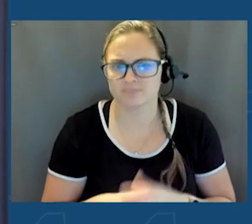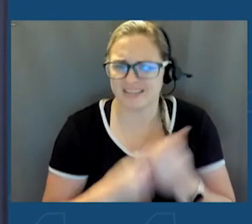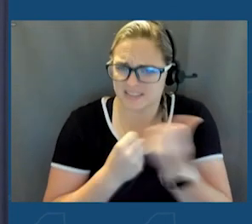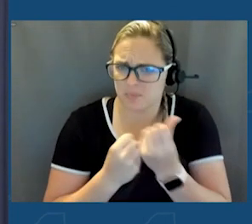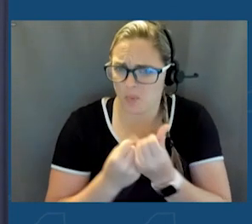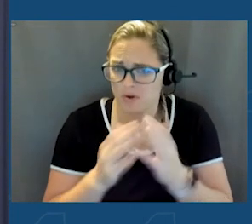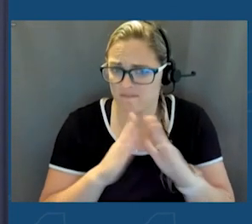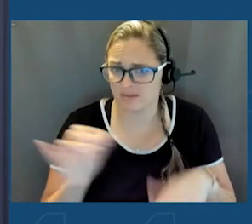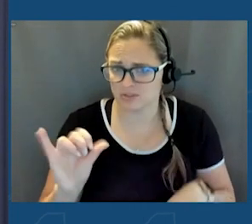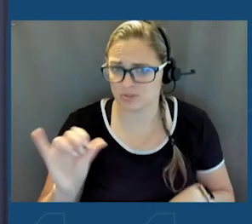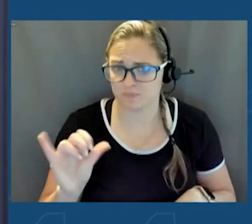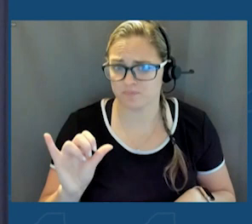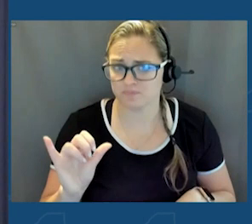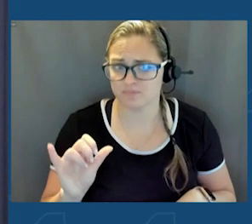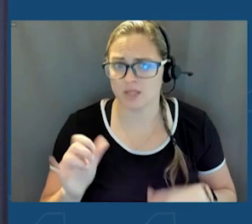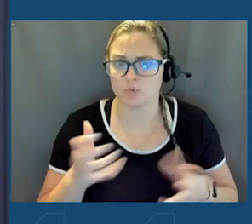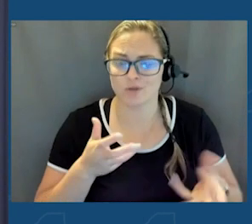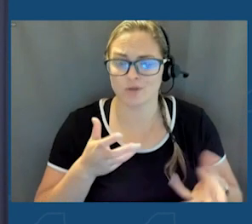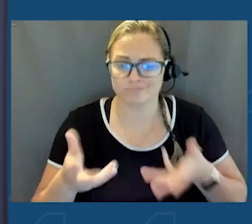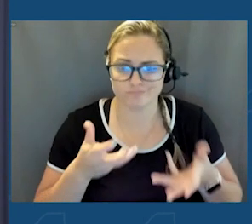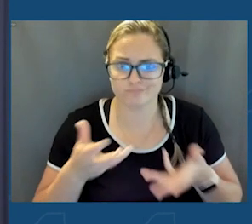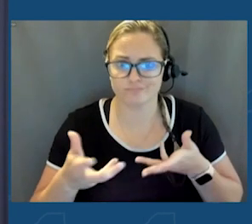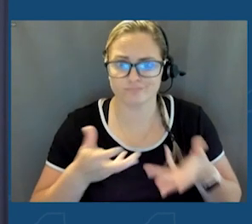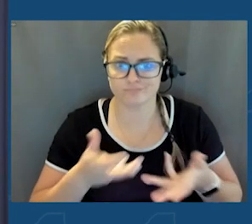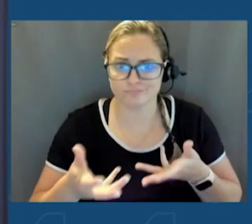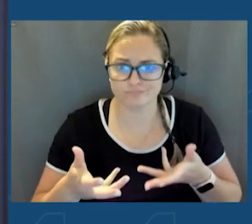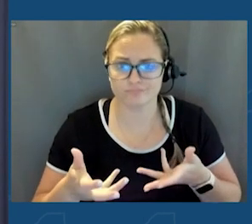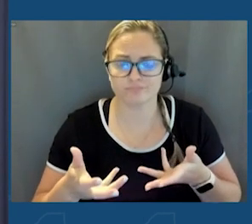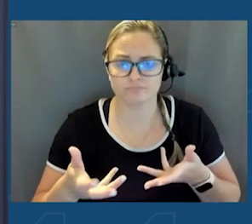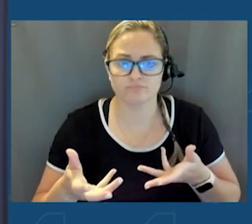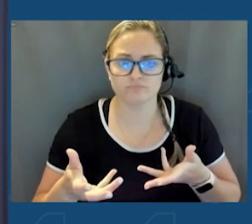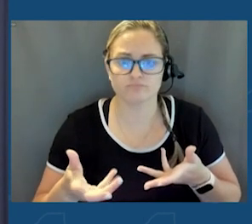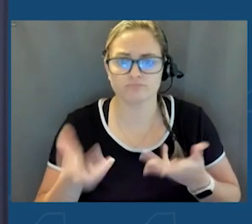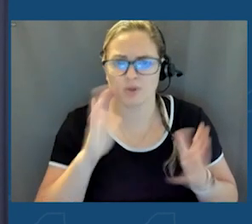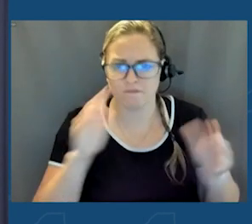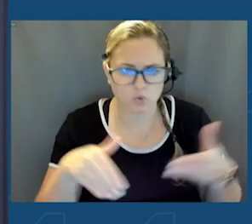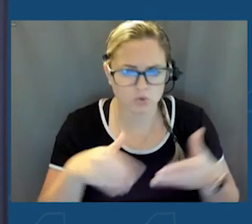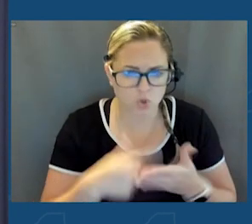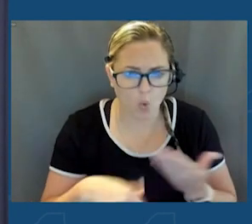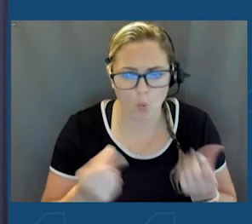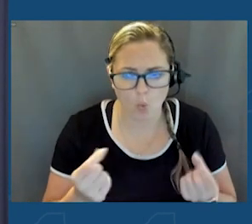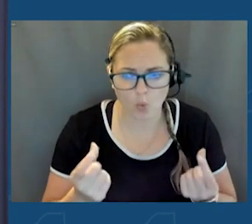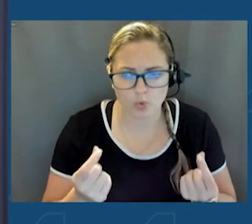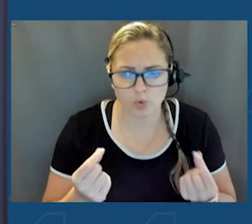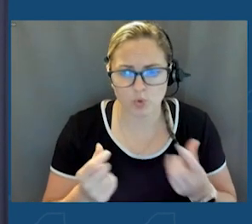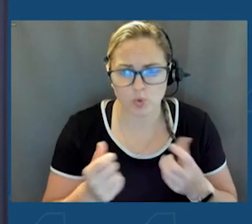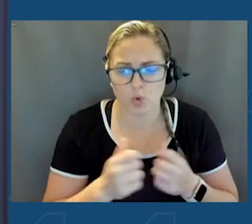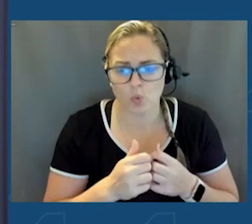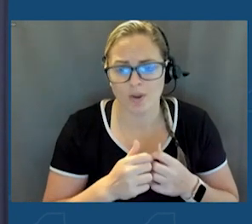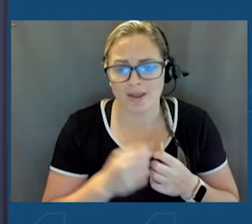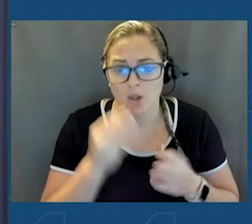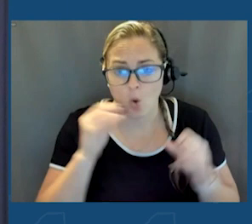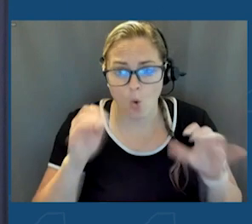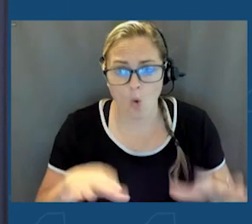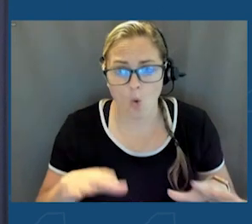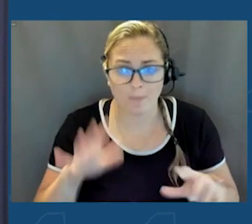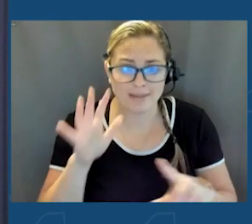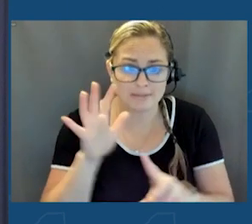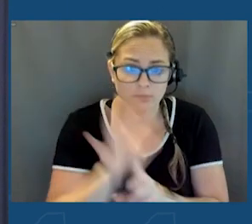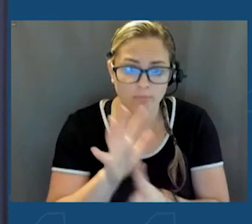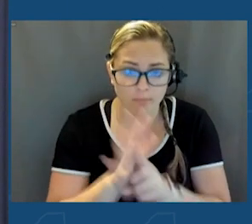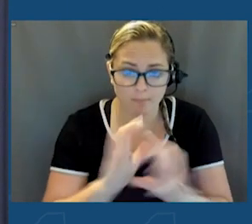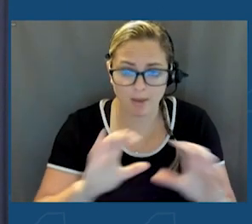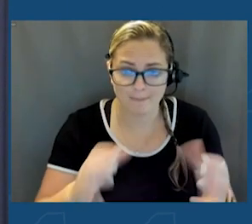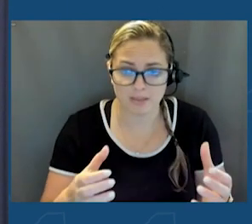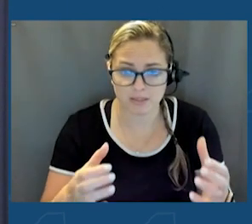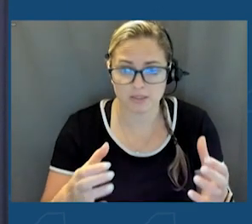As we engage in the conversation around what are we going to do with our homeless population that are